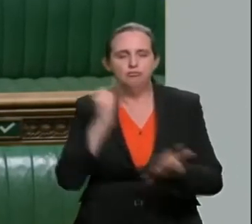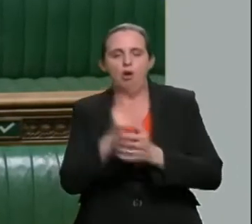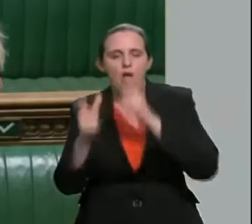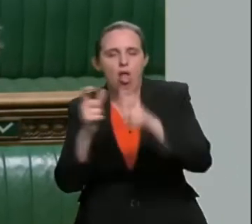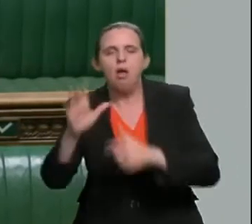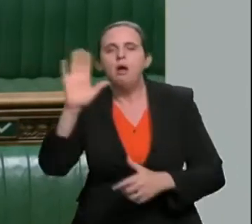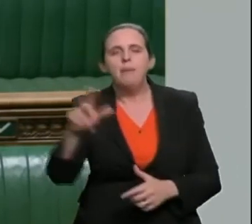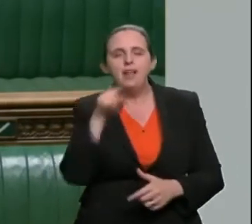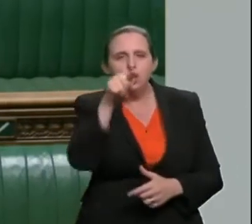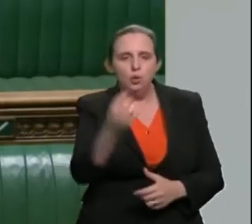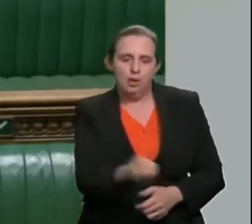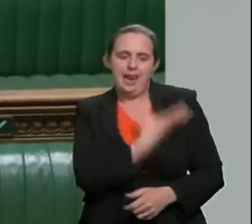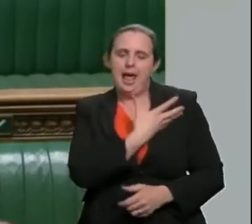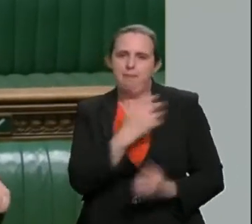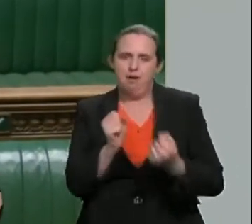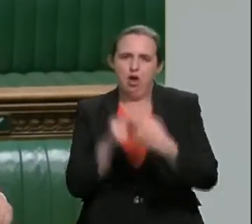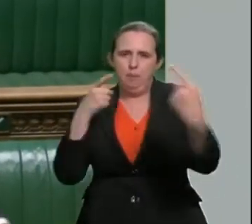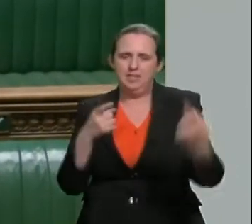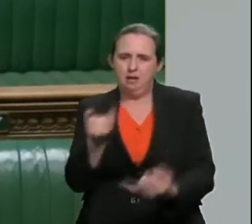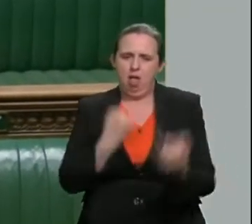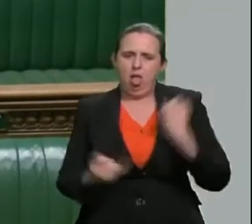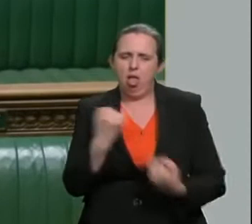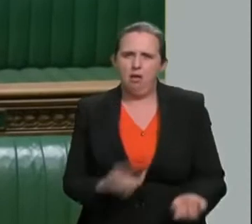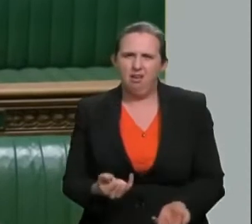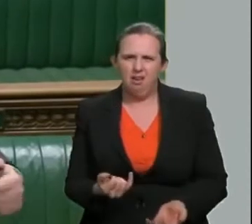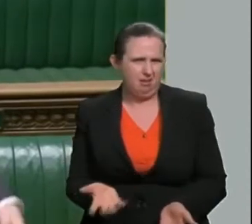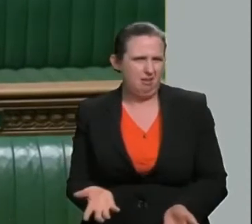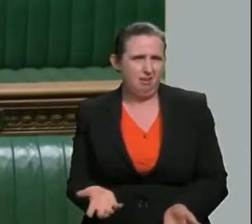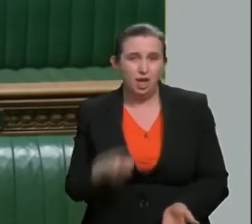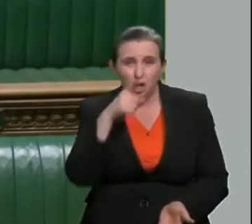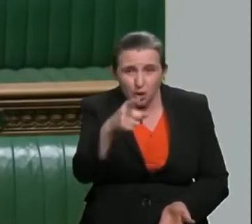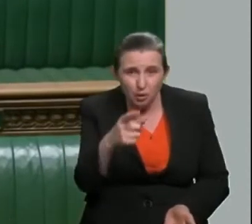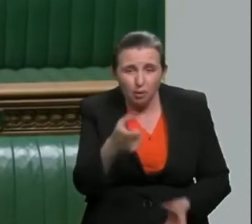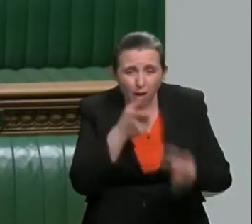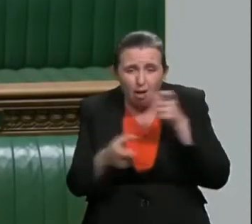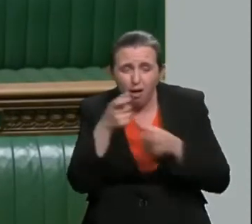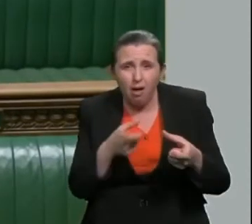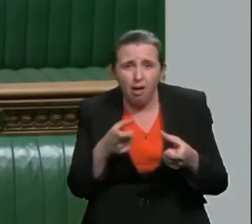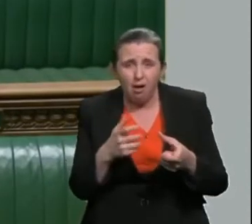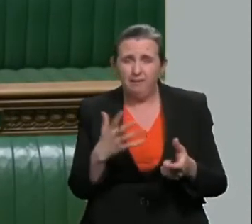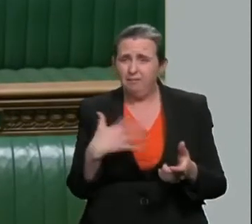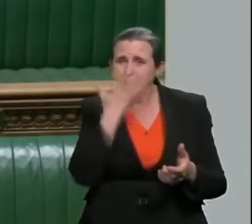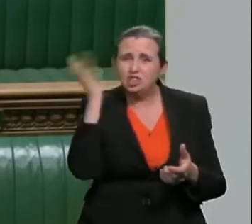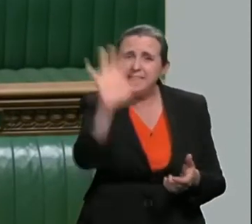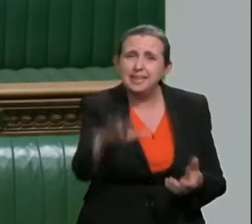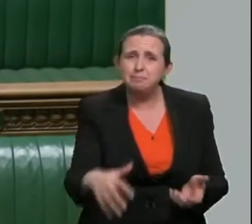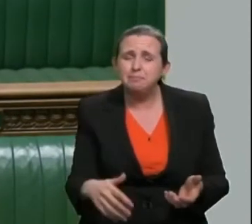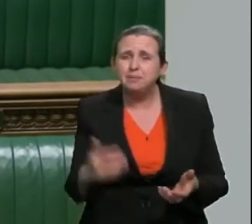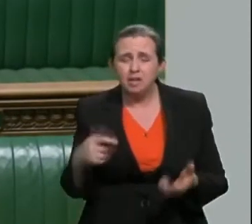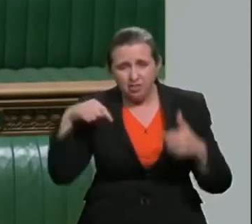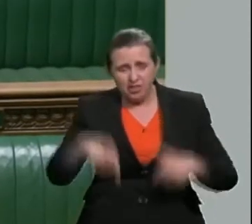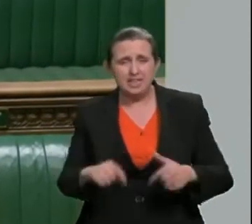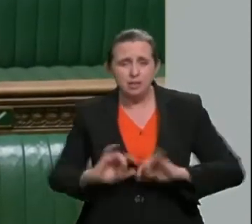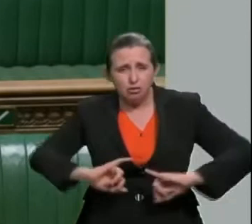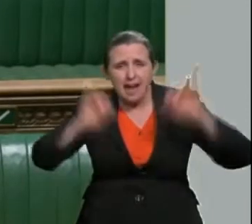sit on the Labour front bench. I think it is disgraceful that they should say those things. I believe this is one of the biggest challenges this country has faced since the